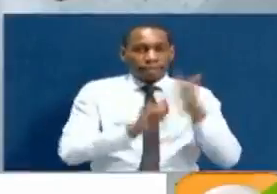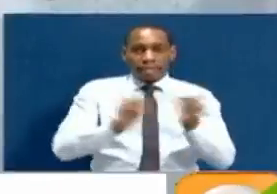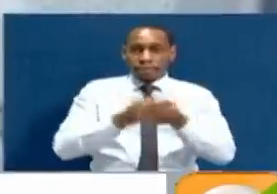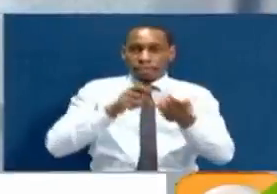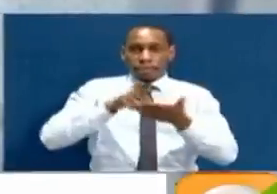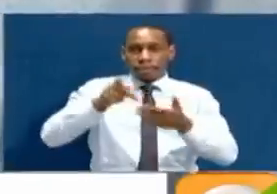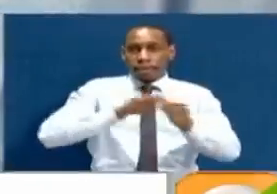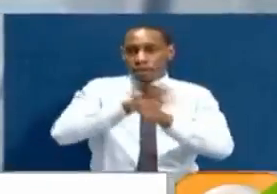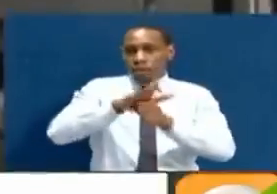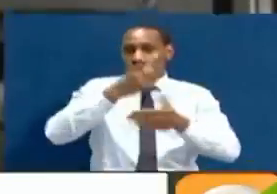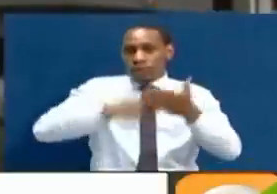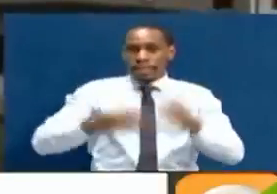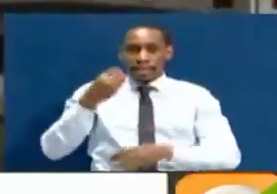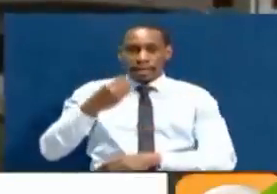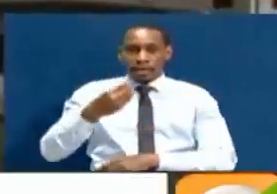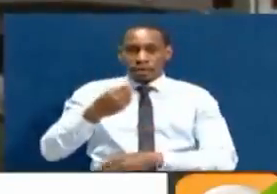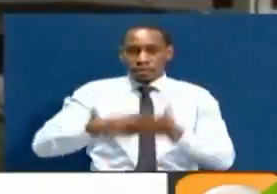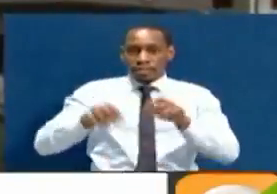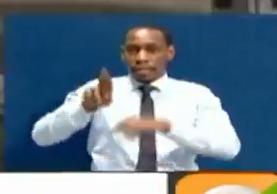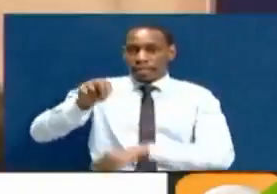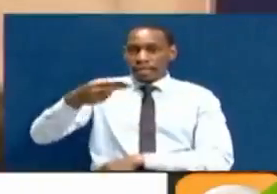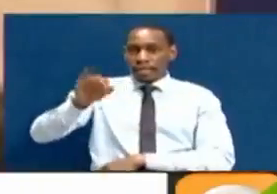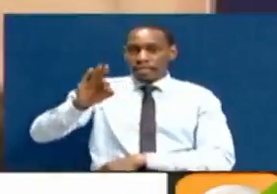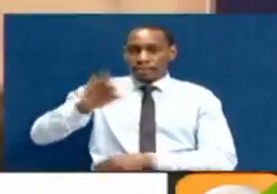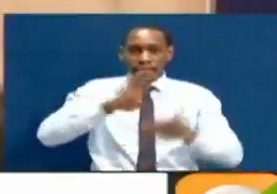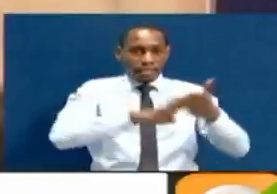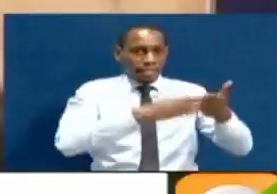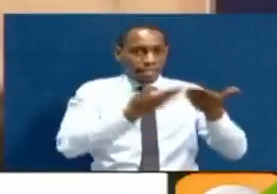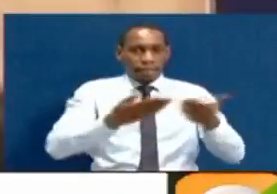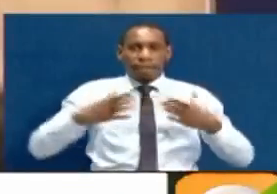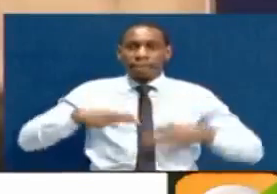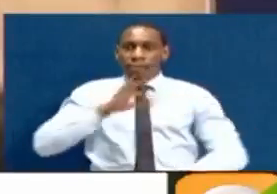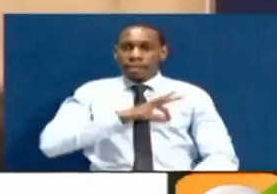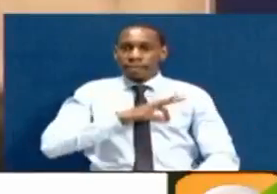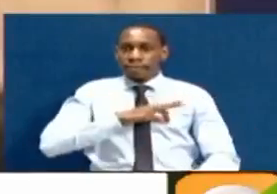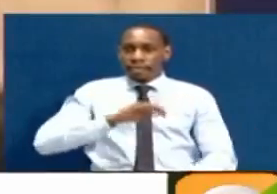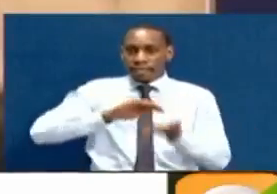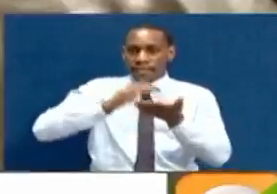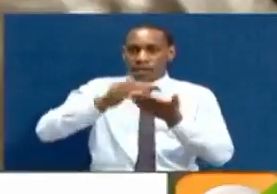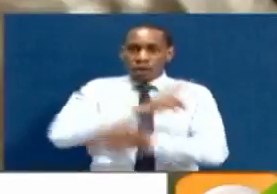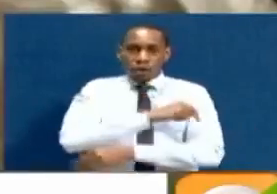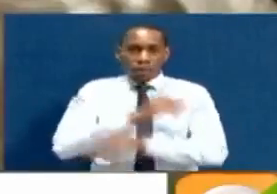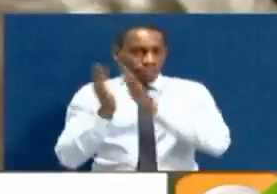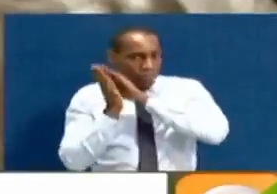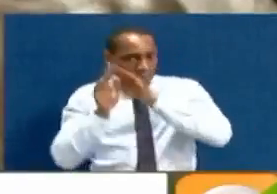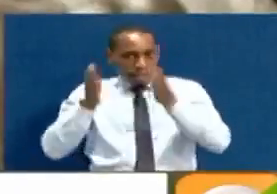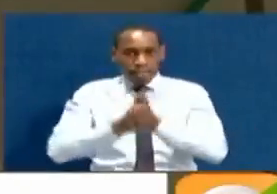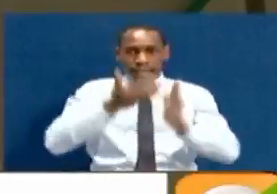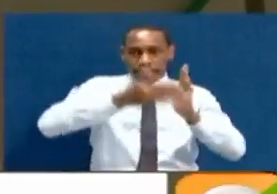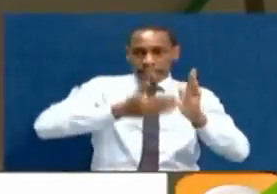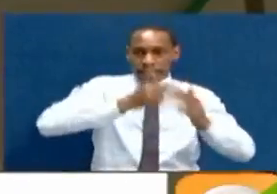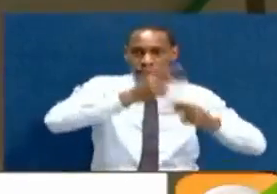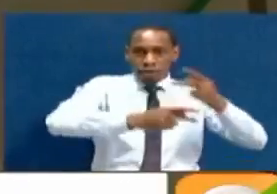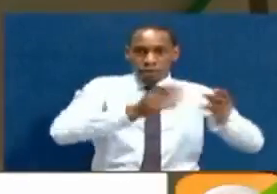foot COVID-19 related bills. NHIF is structured in a manner that beneficiaries are covered for hospital beds, surgical